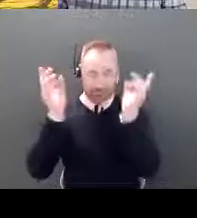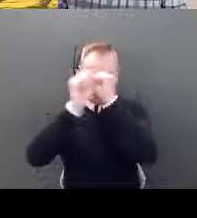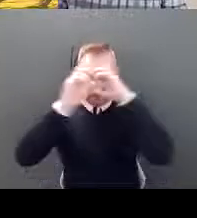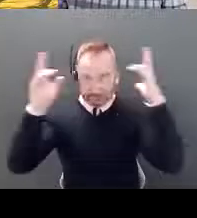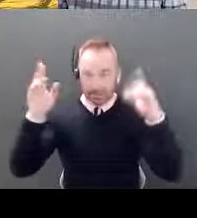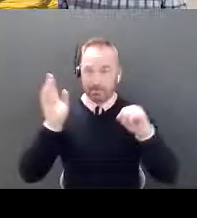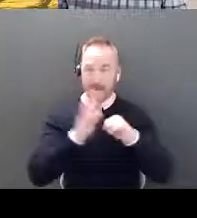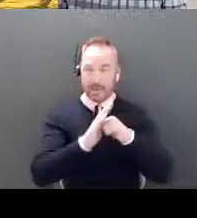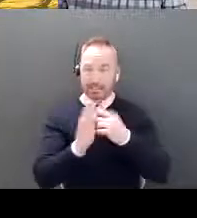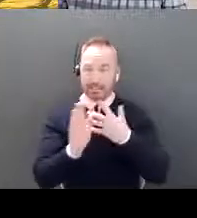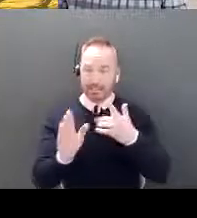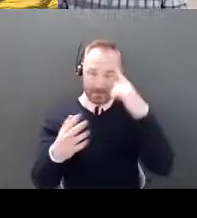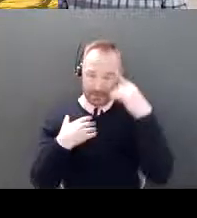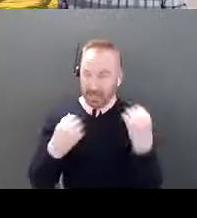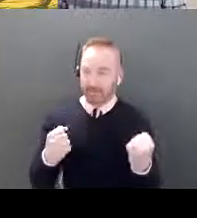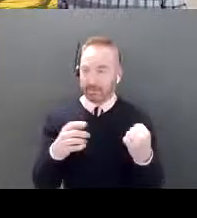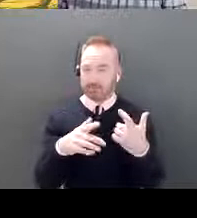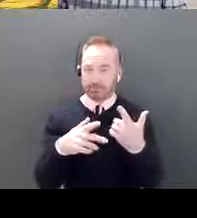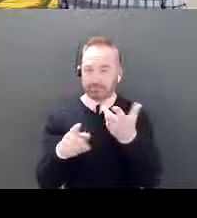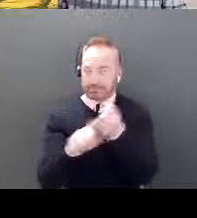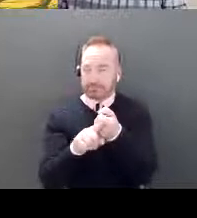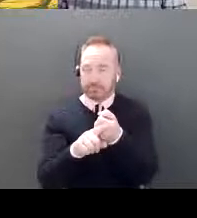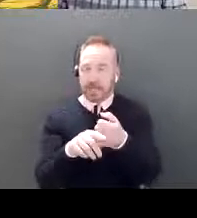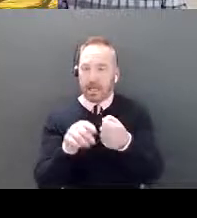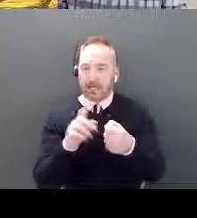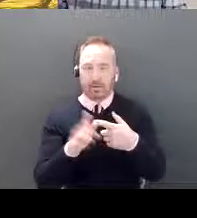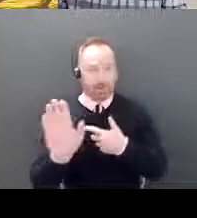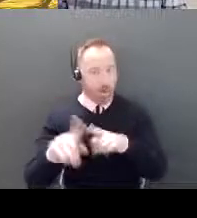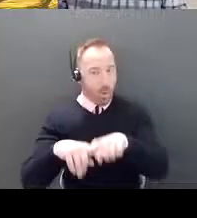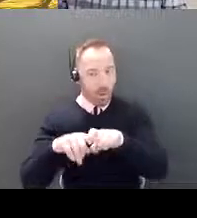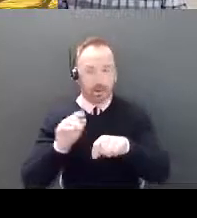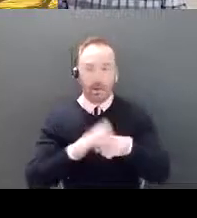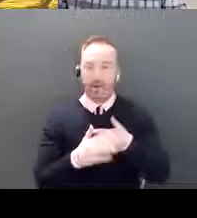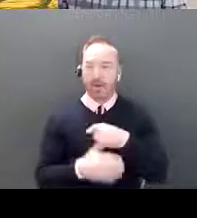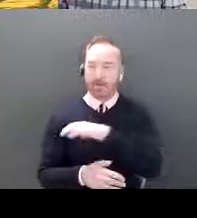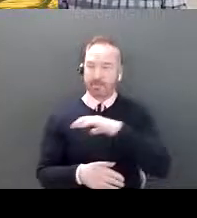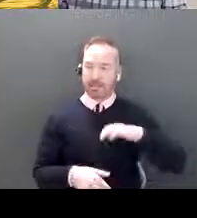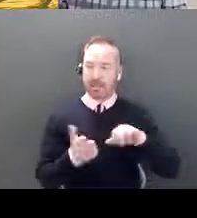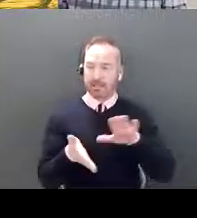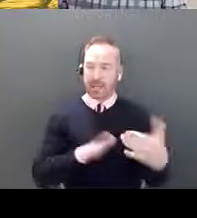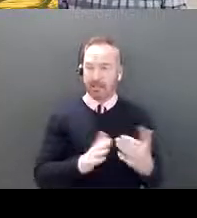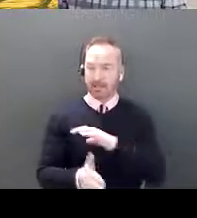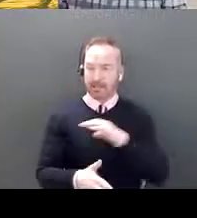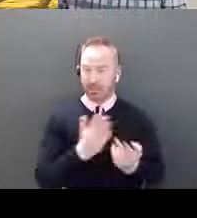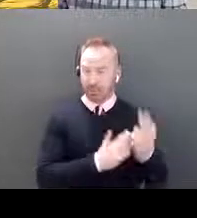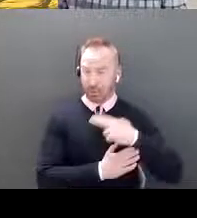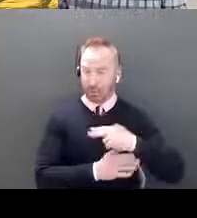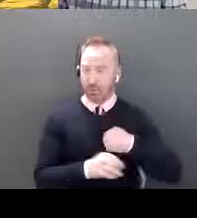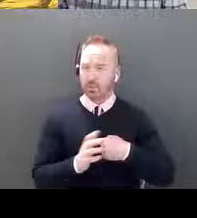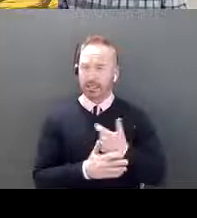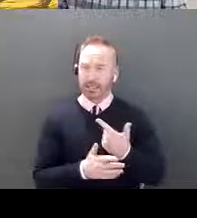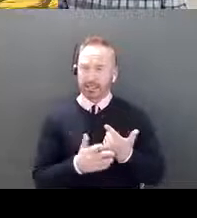moment. In our death review committee, in the last year, we have reviewed several cases of individuals